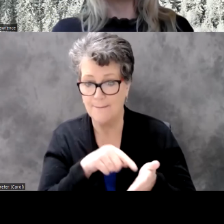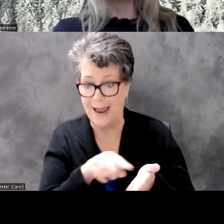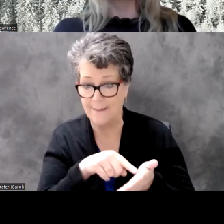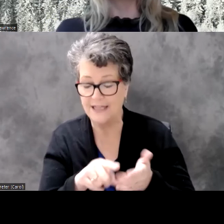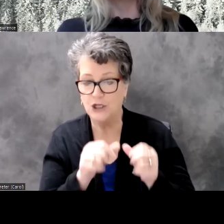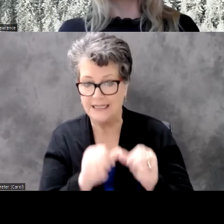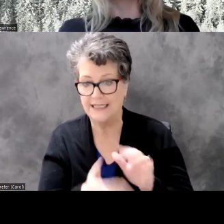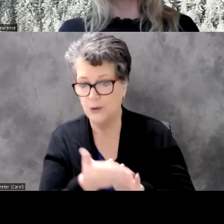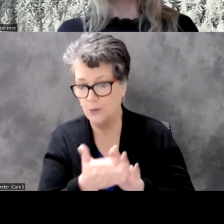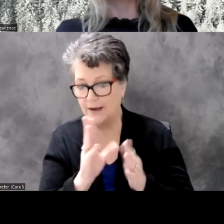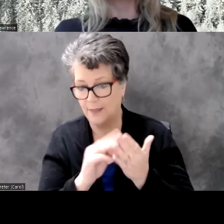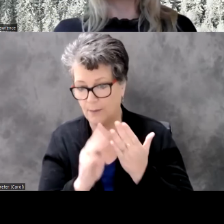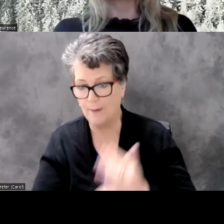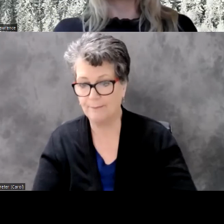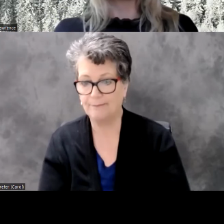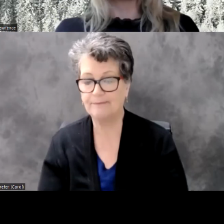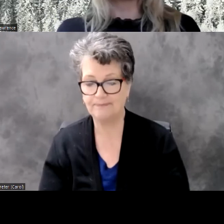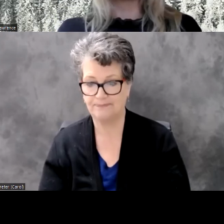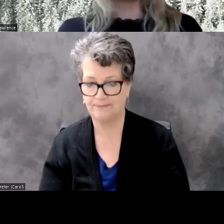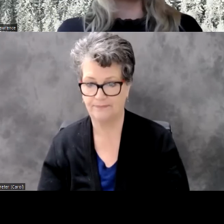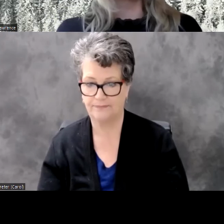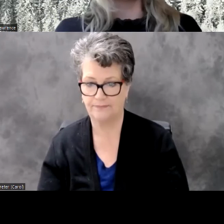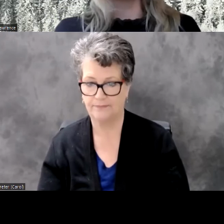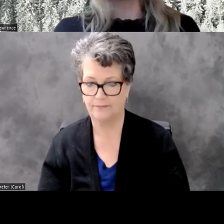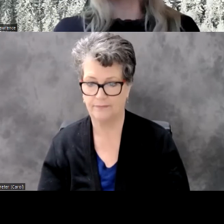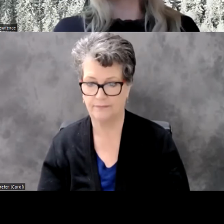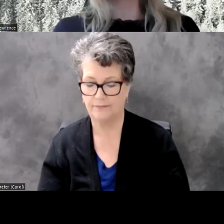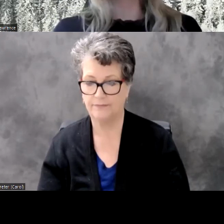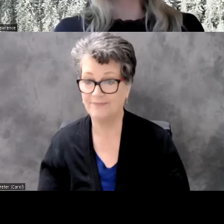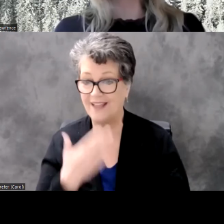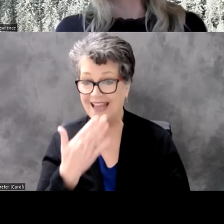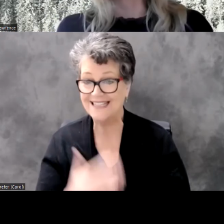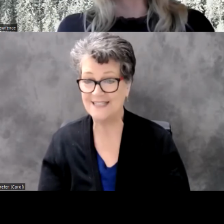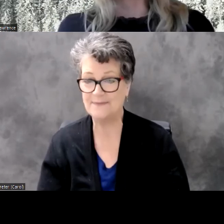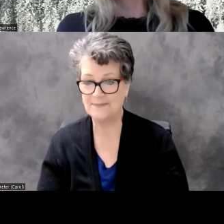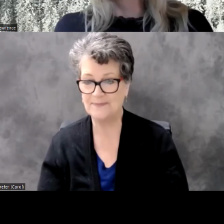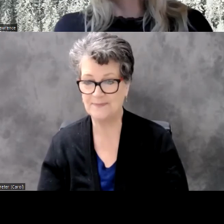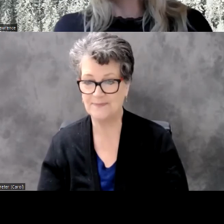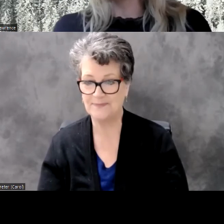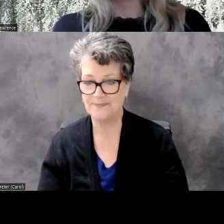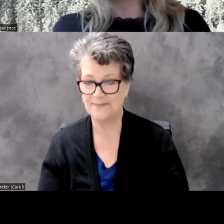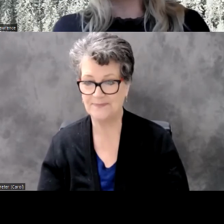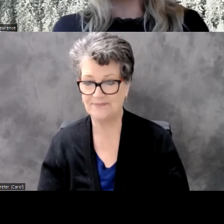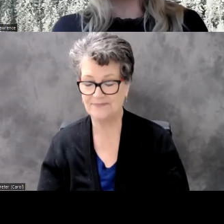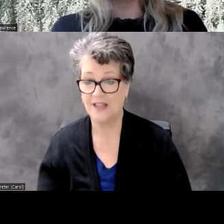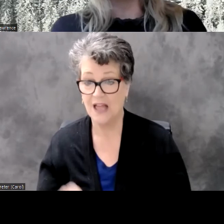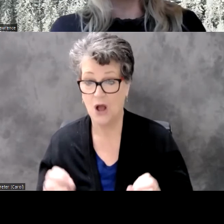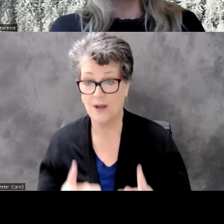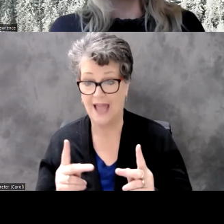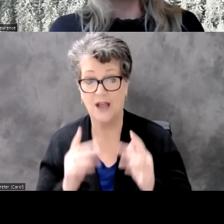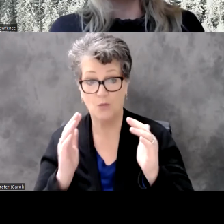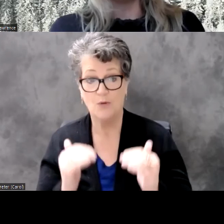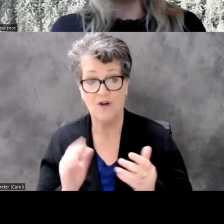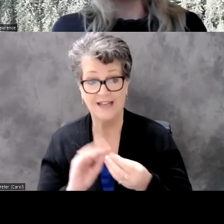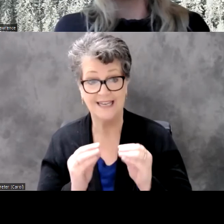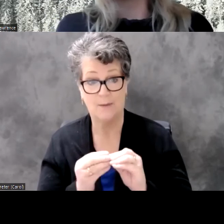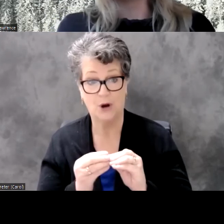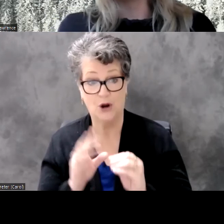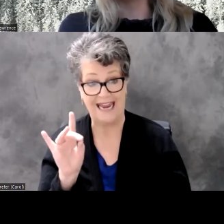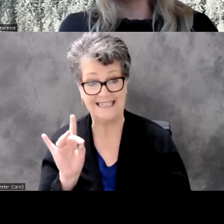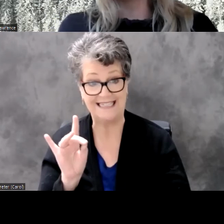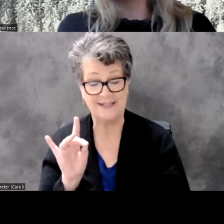these programs. Thanks. Okay, we will move on to question